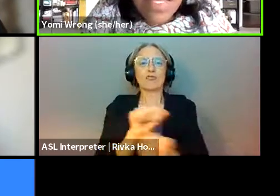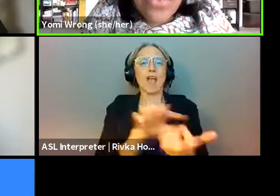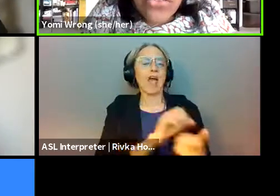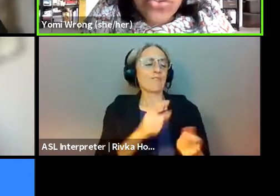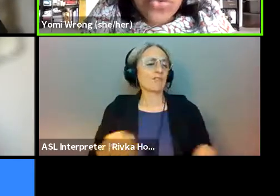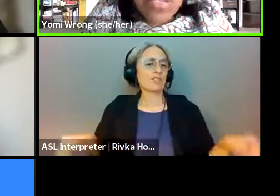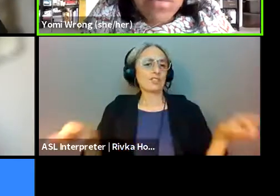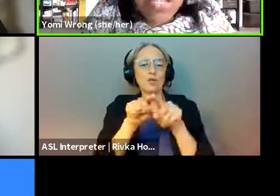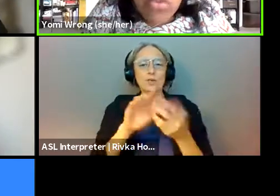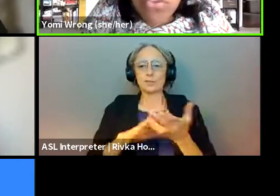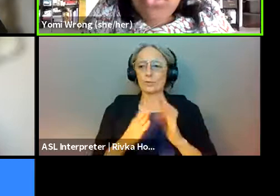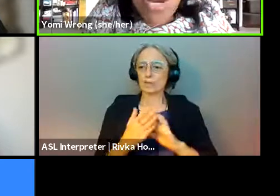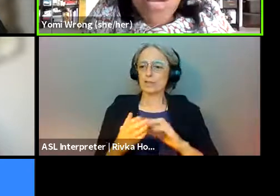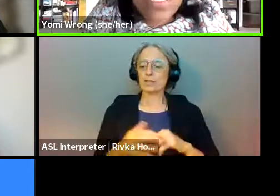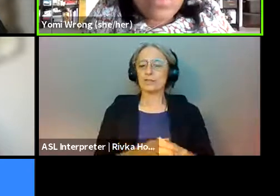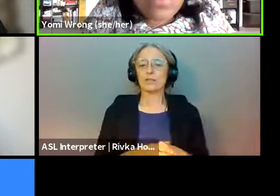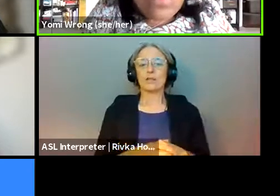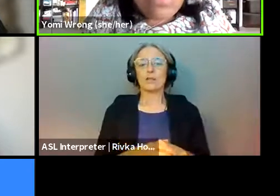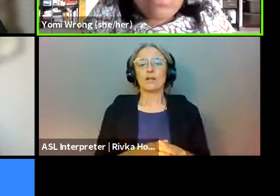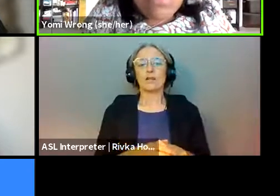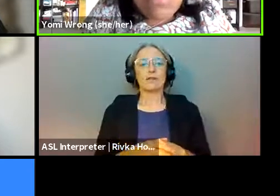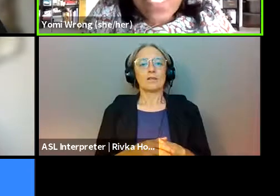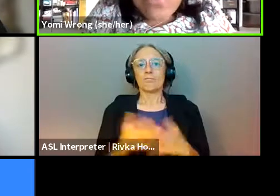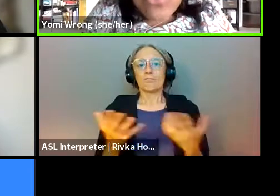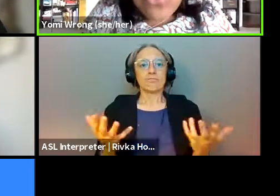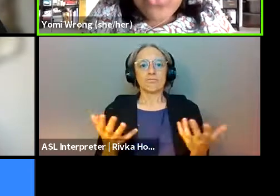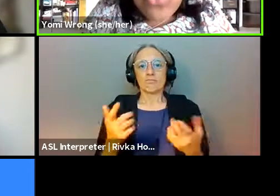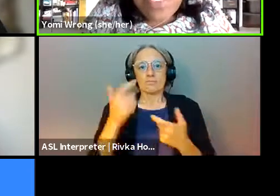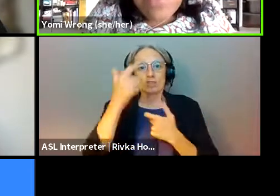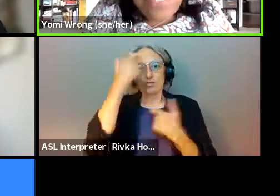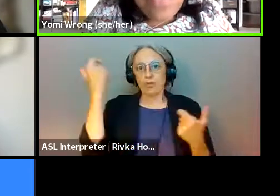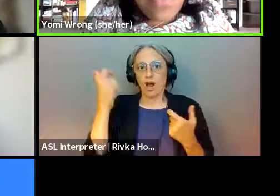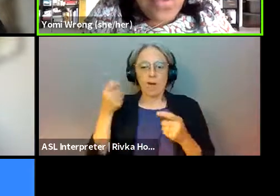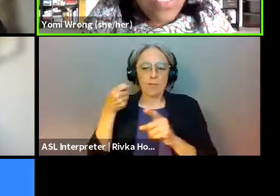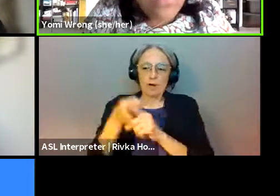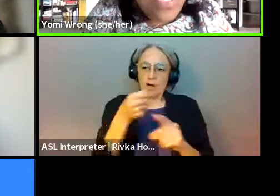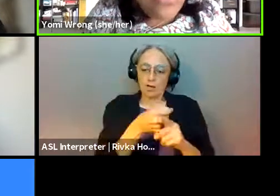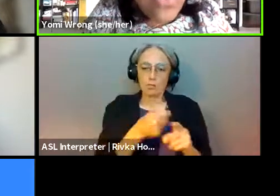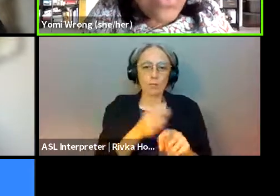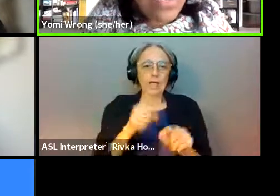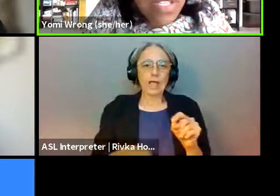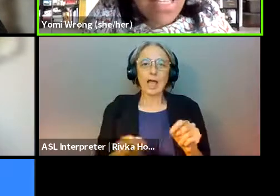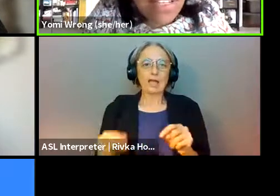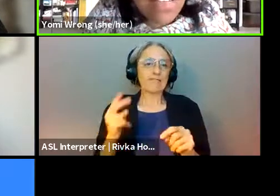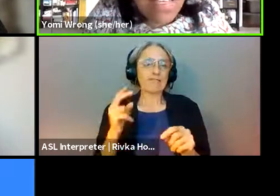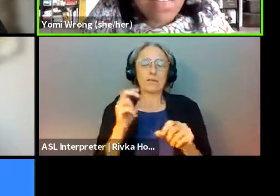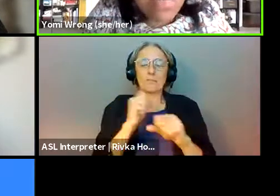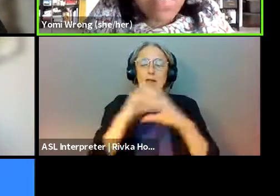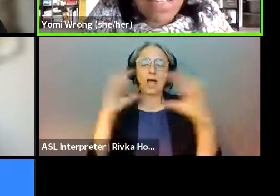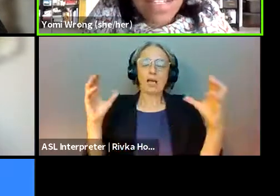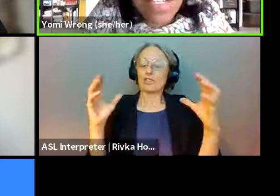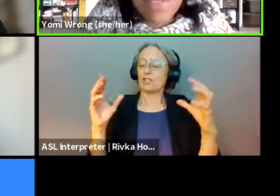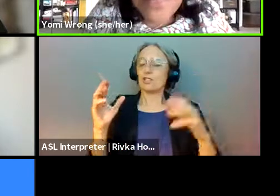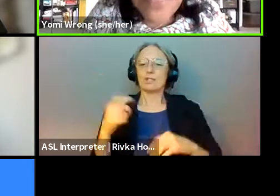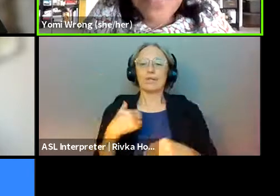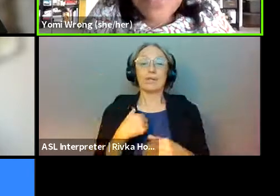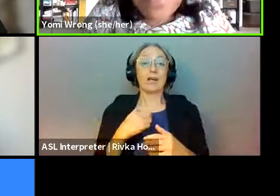It has led to immeasurable trauma on a magnitude I think that we have yet to fully realize as a